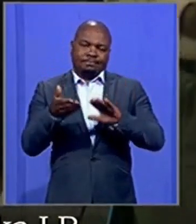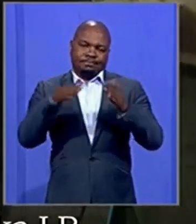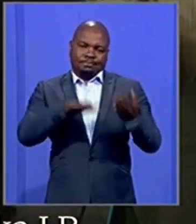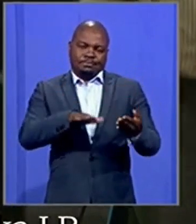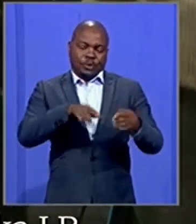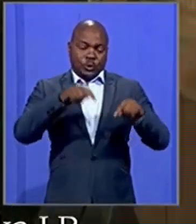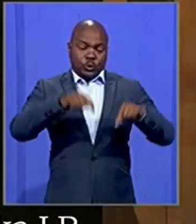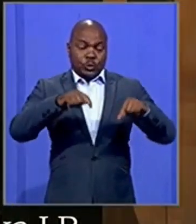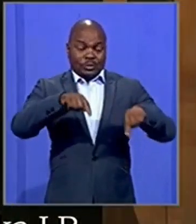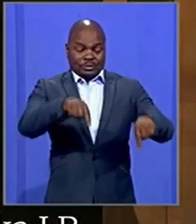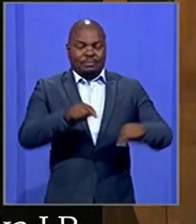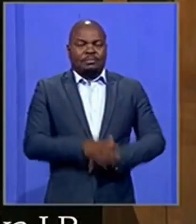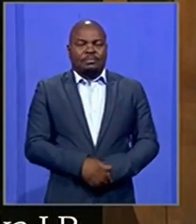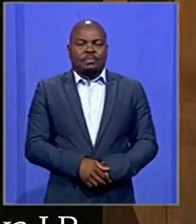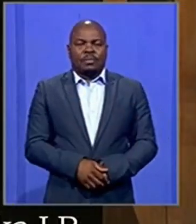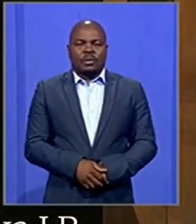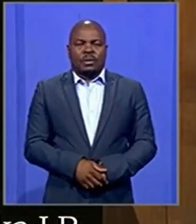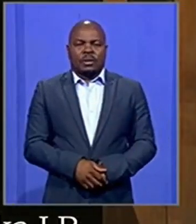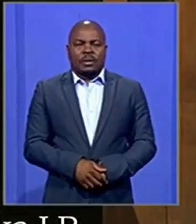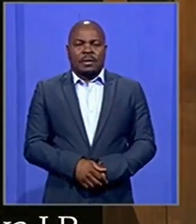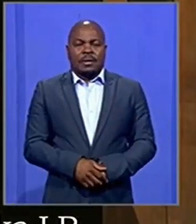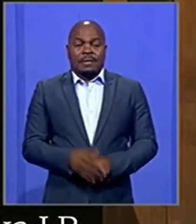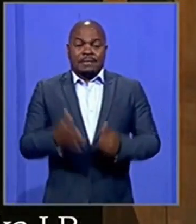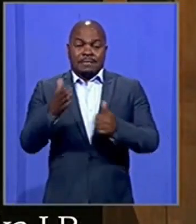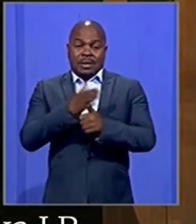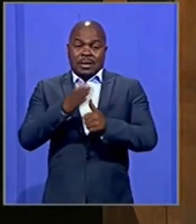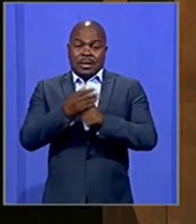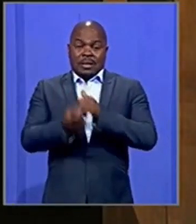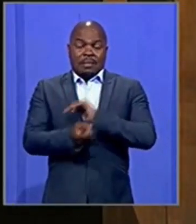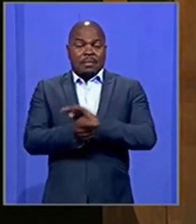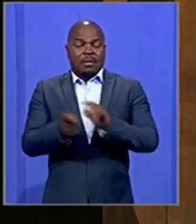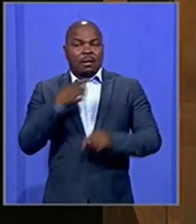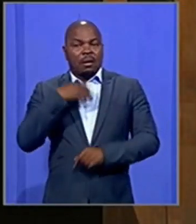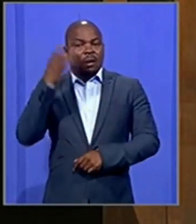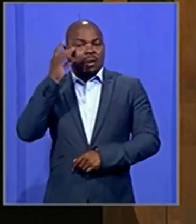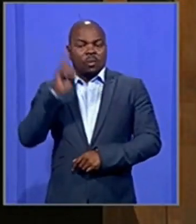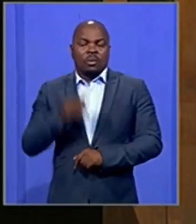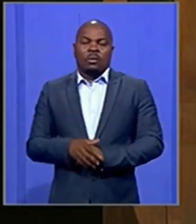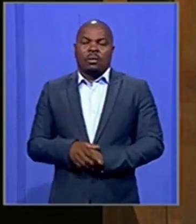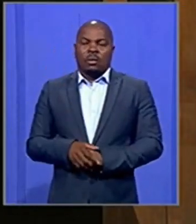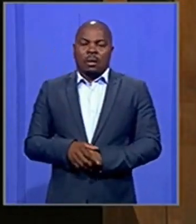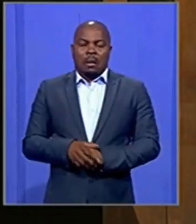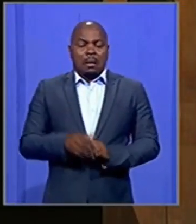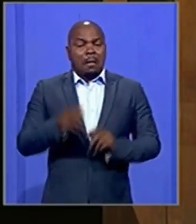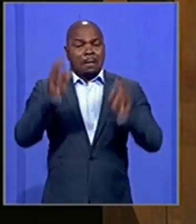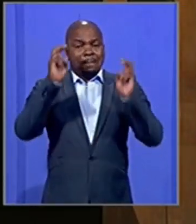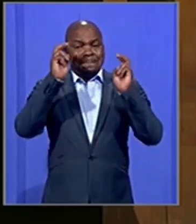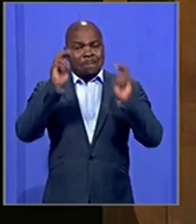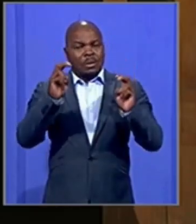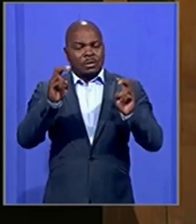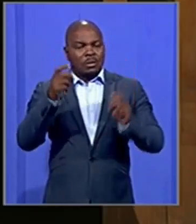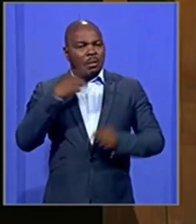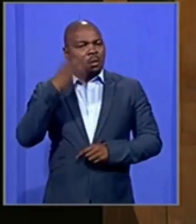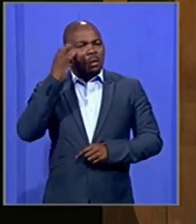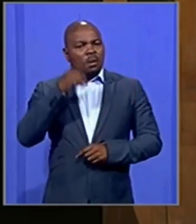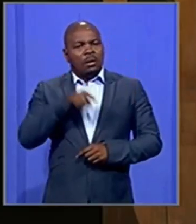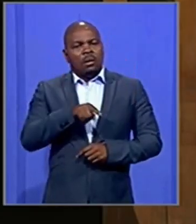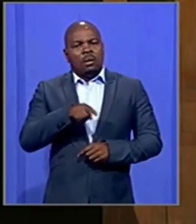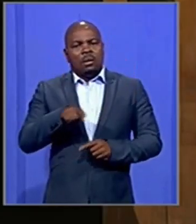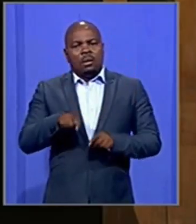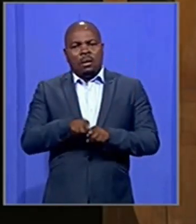le semetseng. The first bang that I heard was when this bus lost